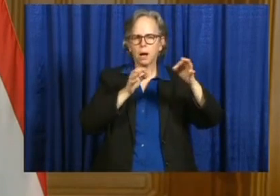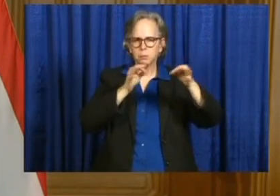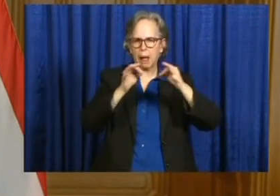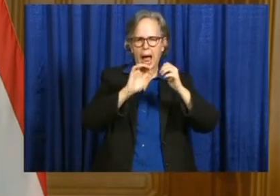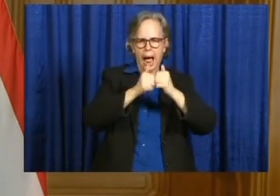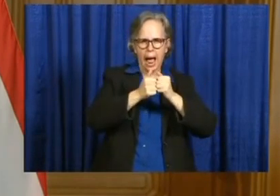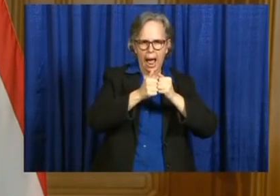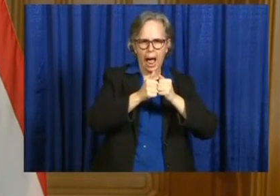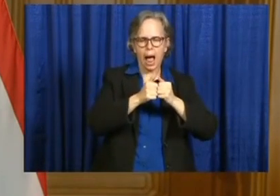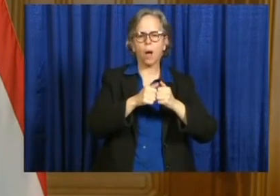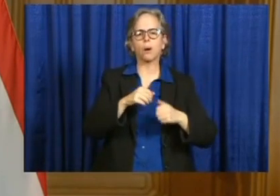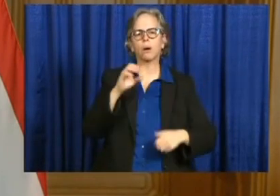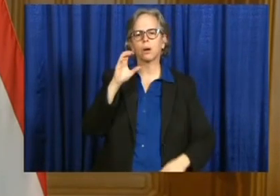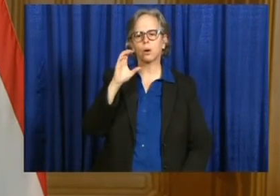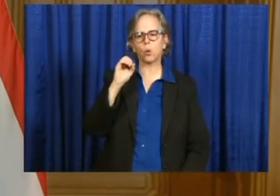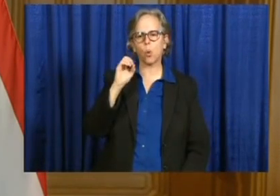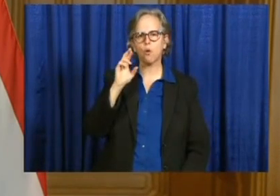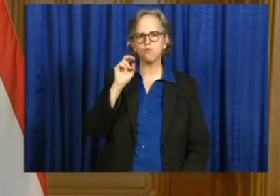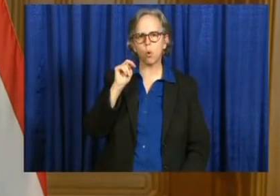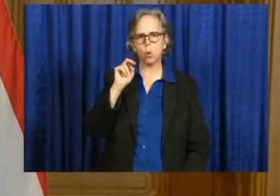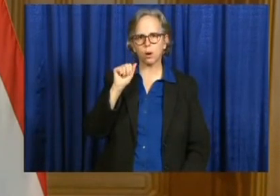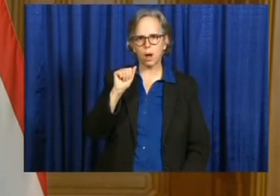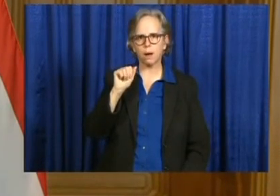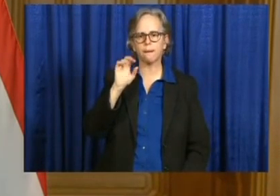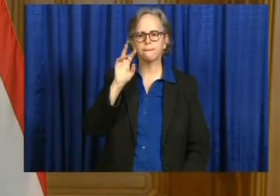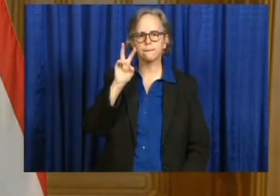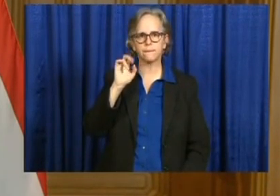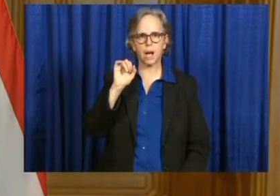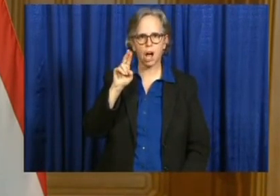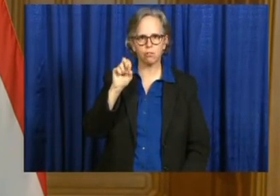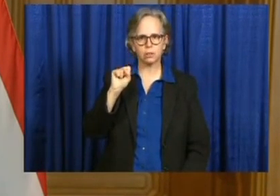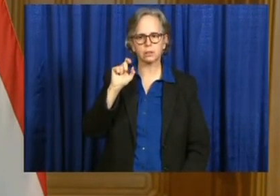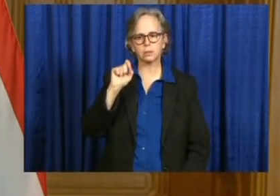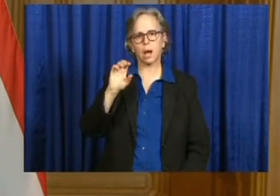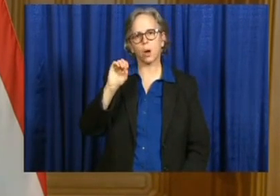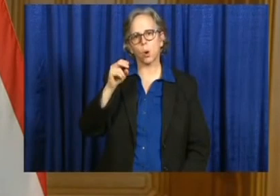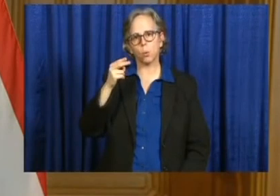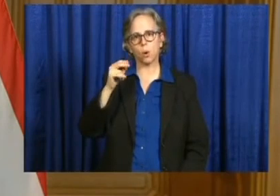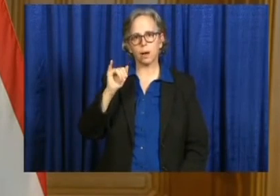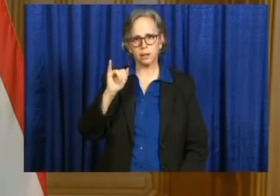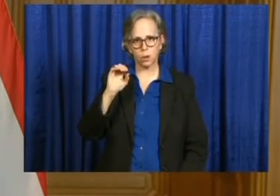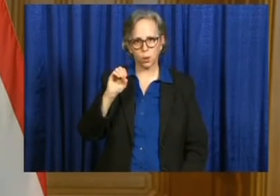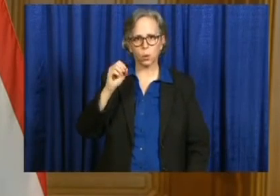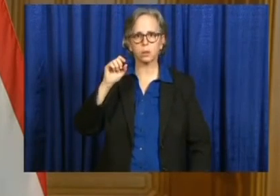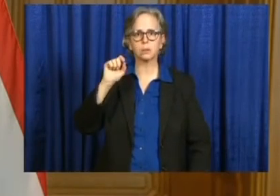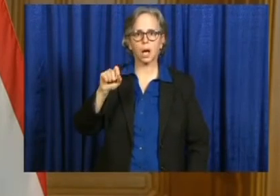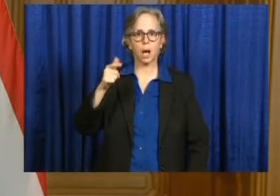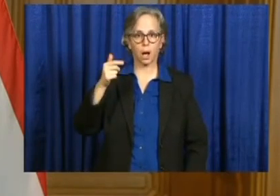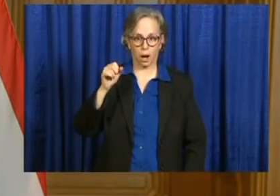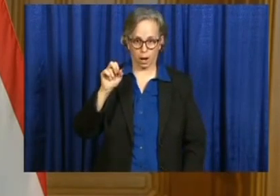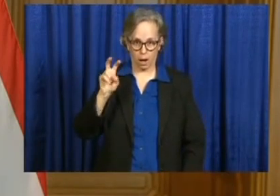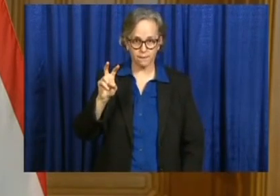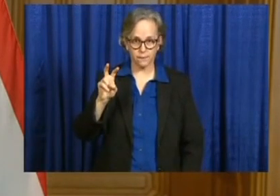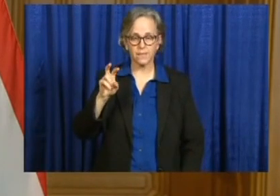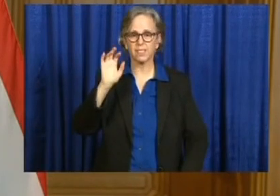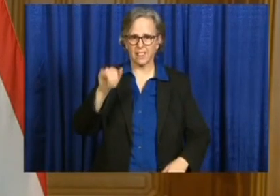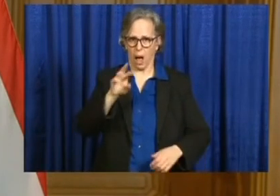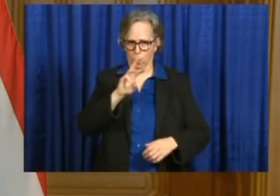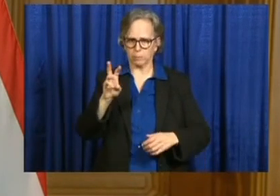coronavirus.ohio.gov. That's the normal place where you look for information. There will also be guidance to help minimize water